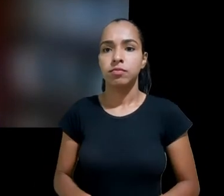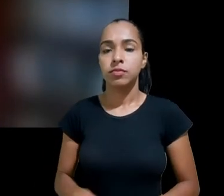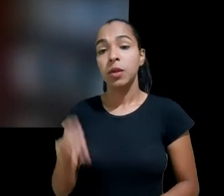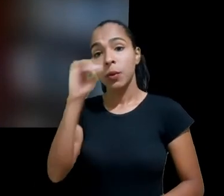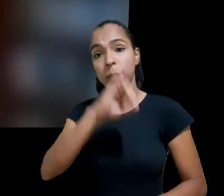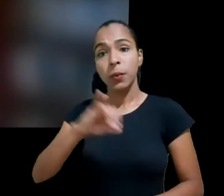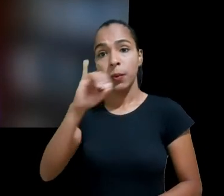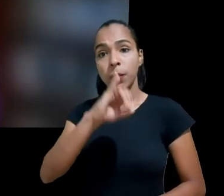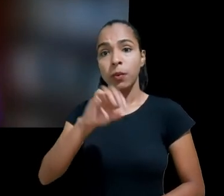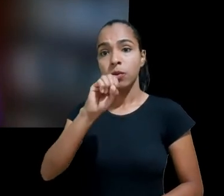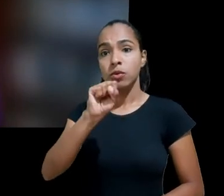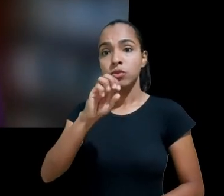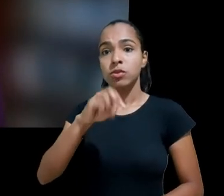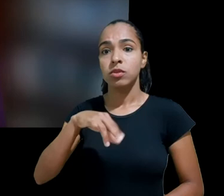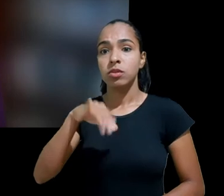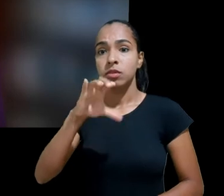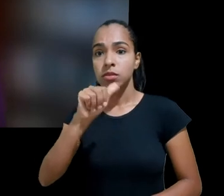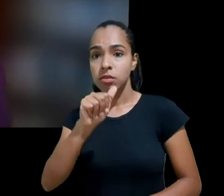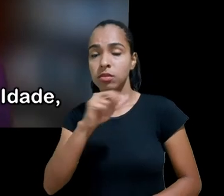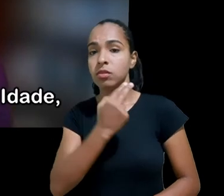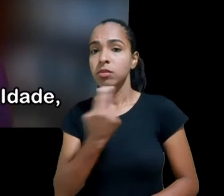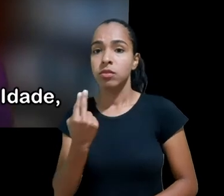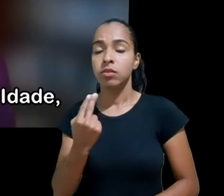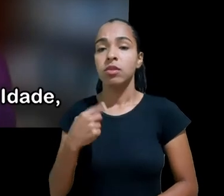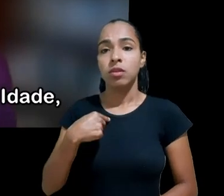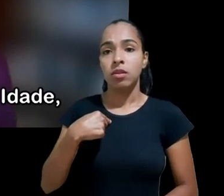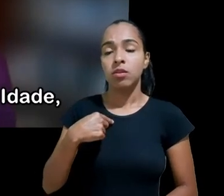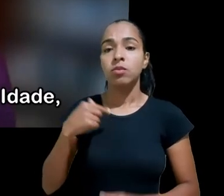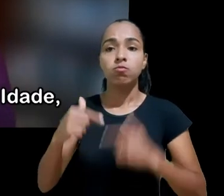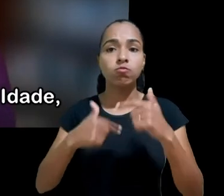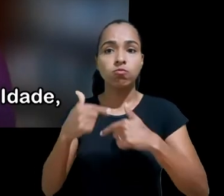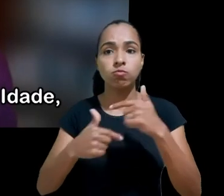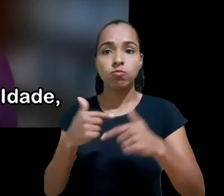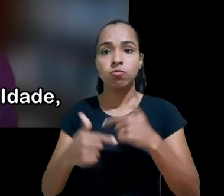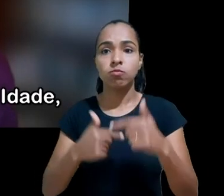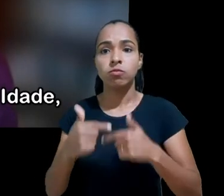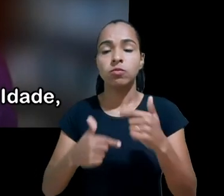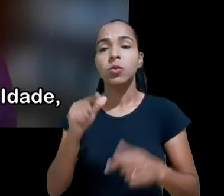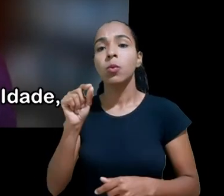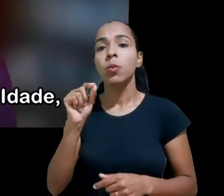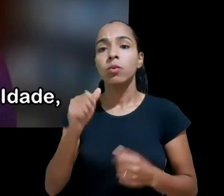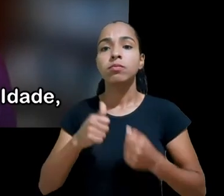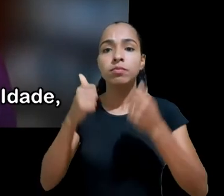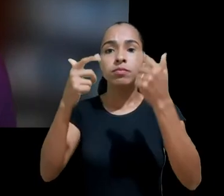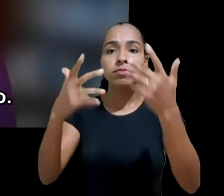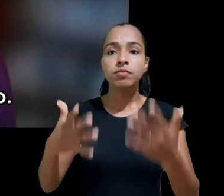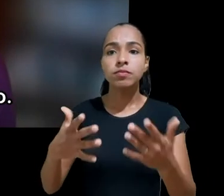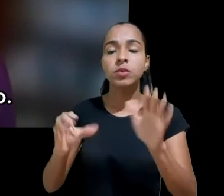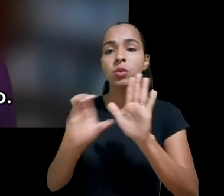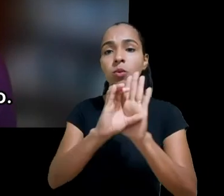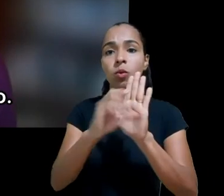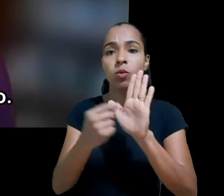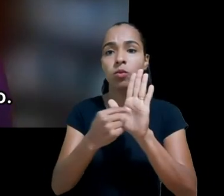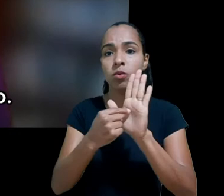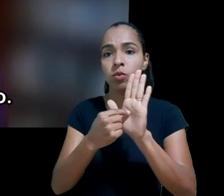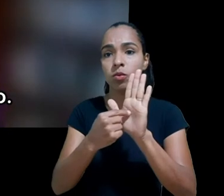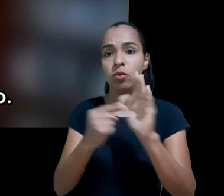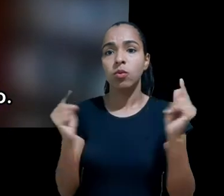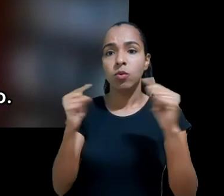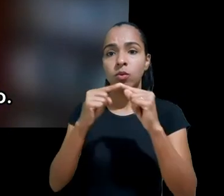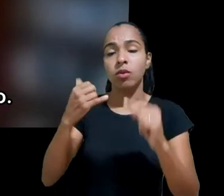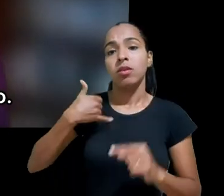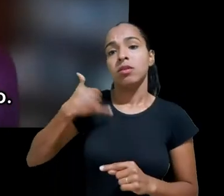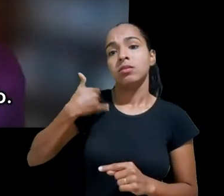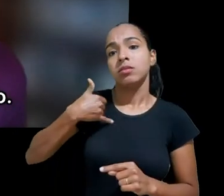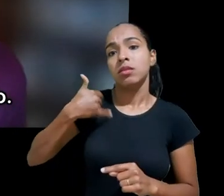London School of Economics and Political Science and I was asked to talk about the age-appropriate design code which is also called children's